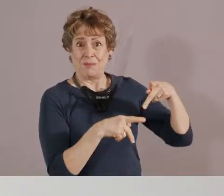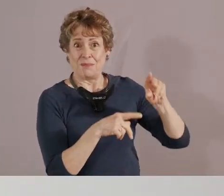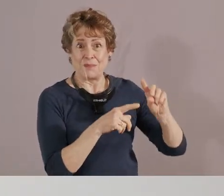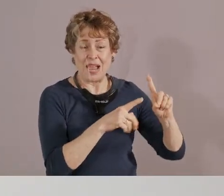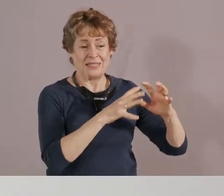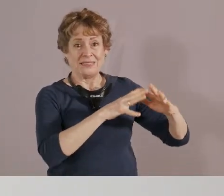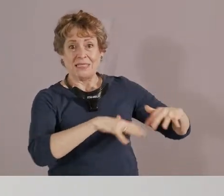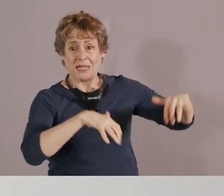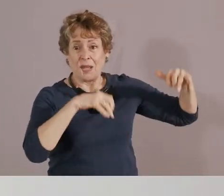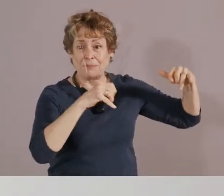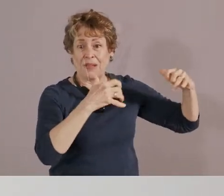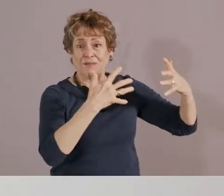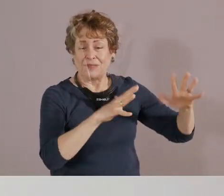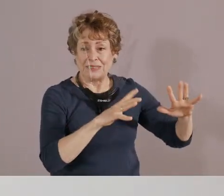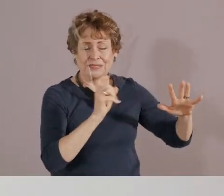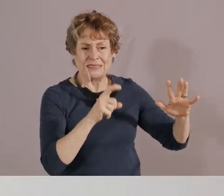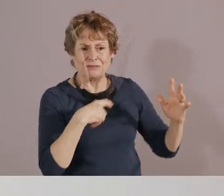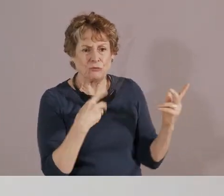was,